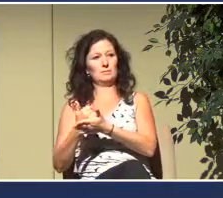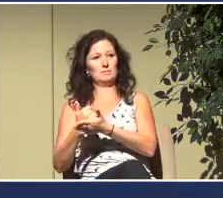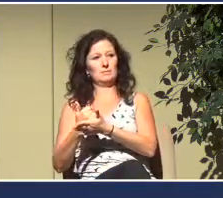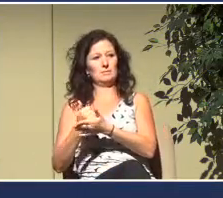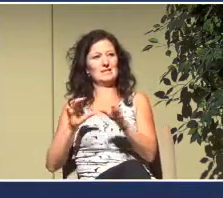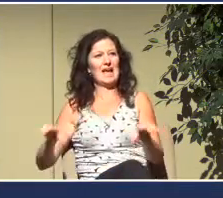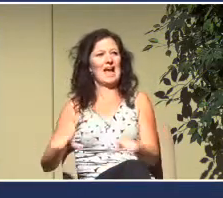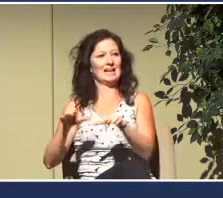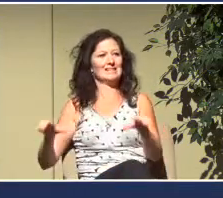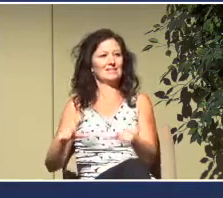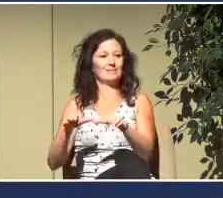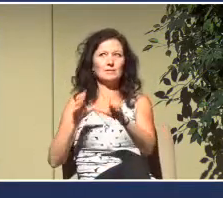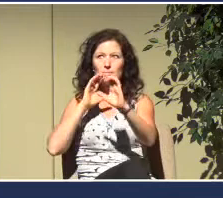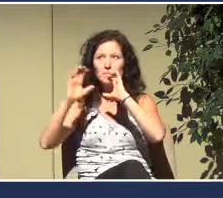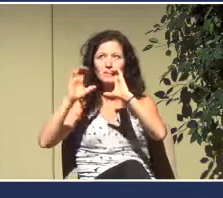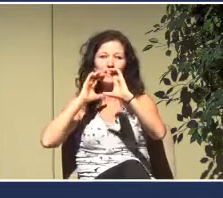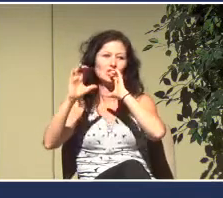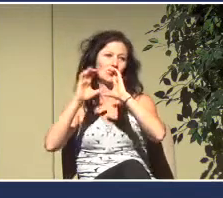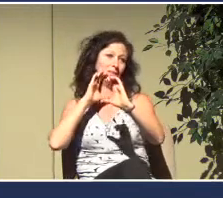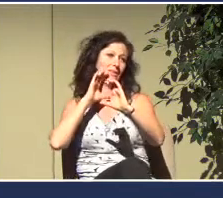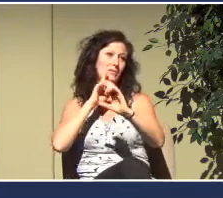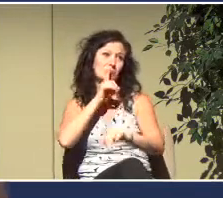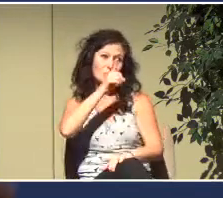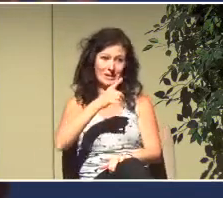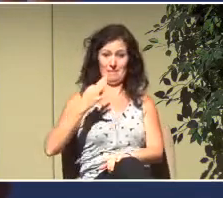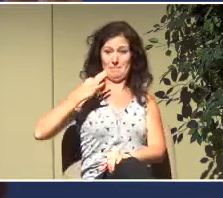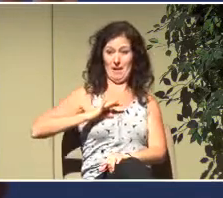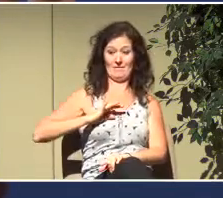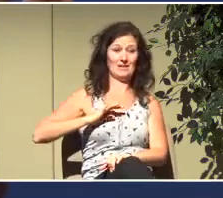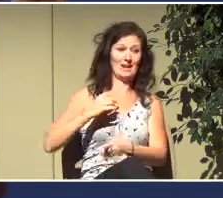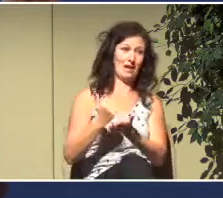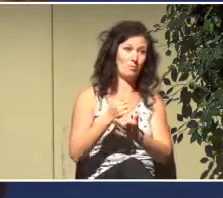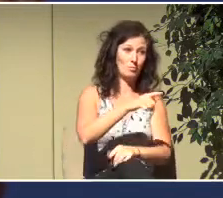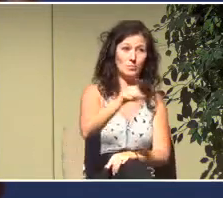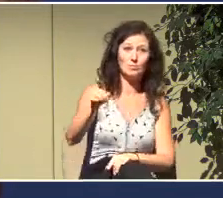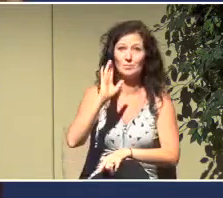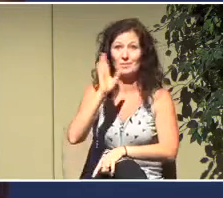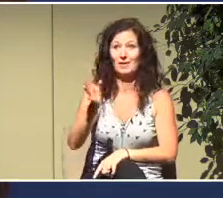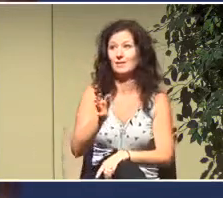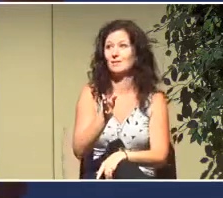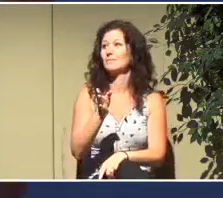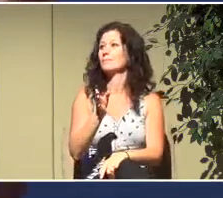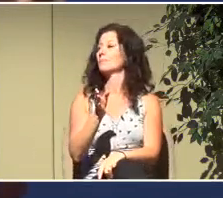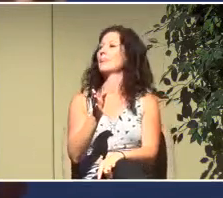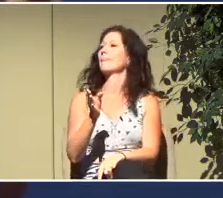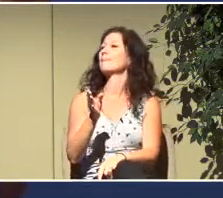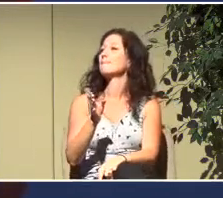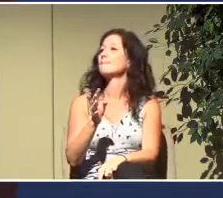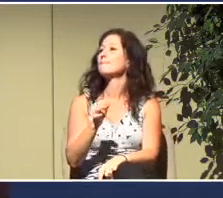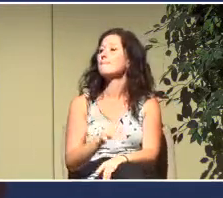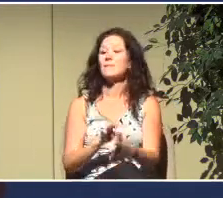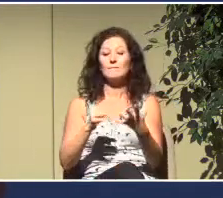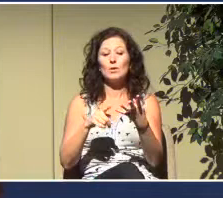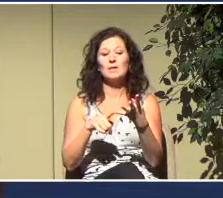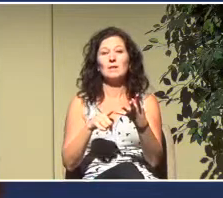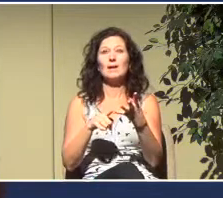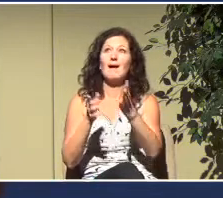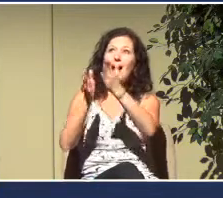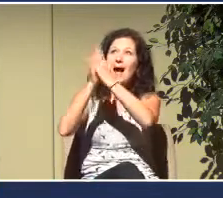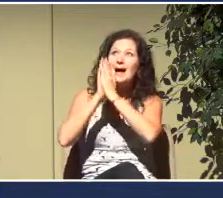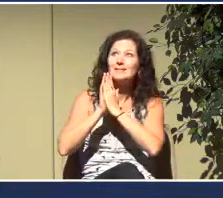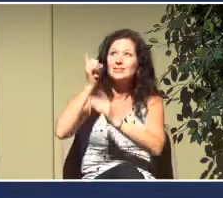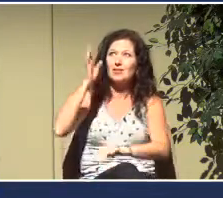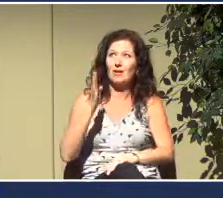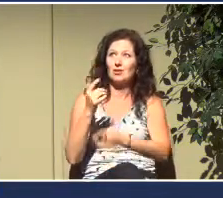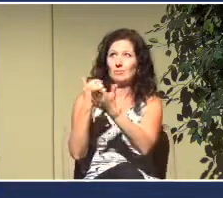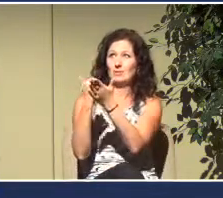that happens. That's really helpful. That's another topic. But really, step number four is ask God for help and